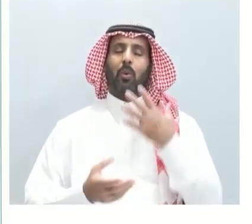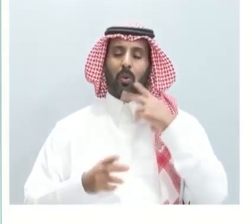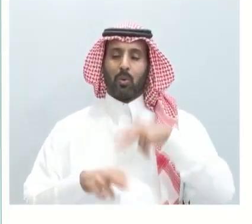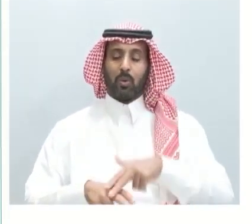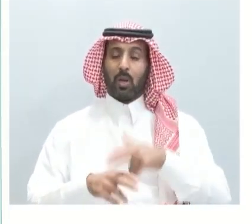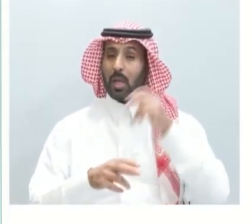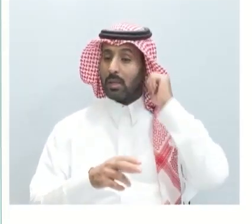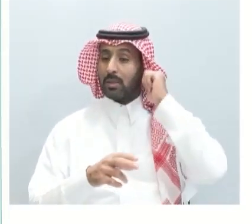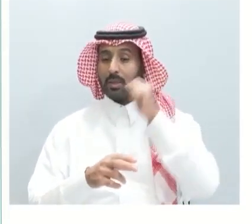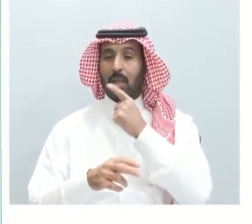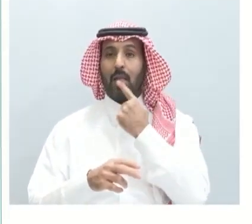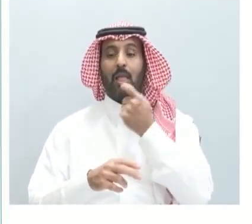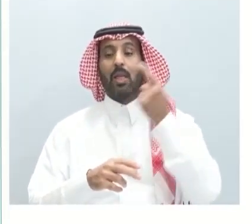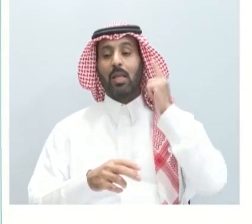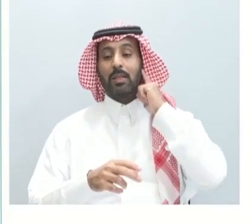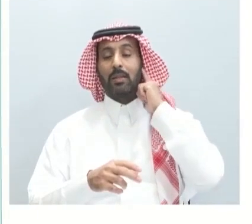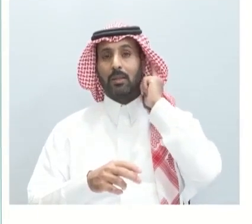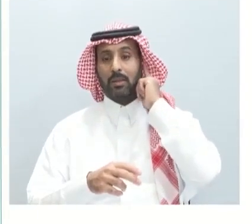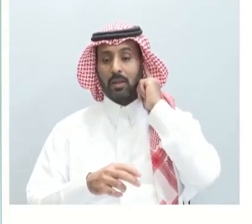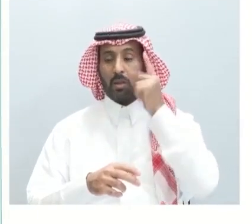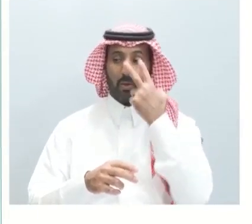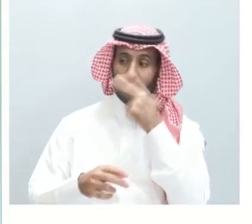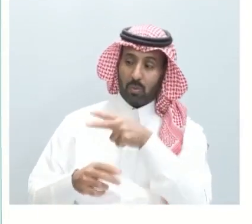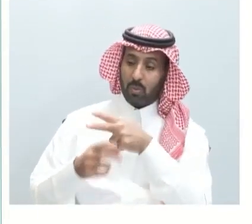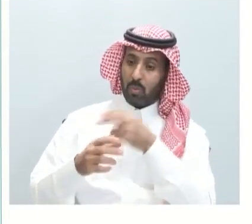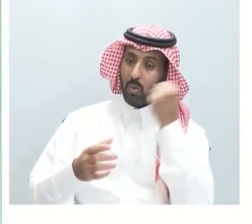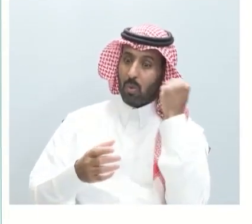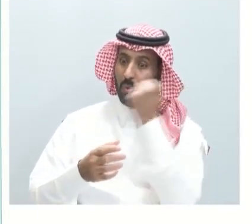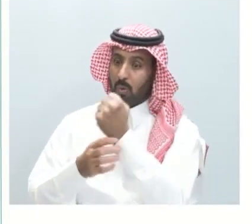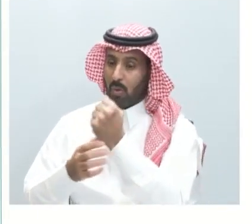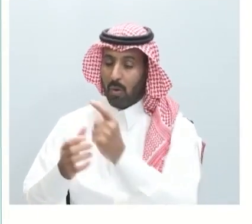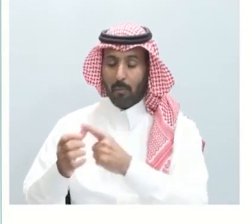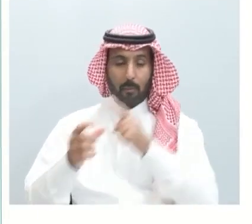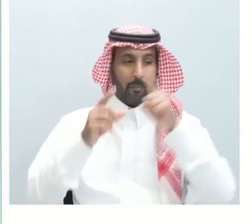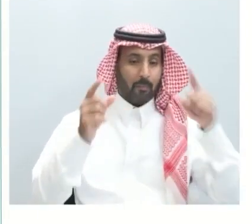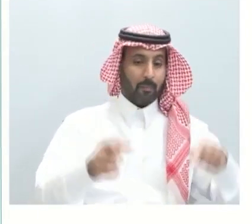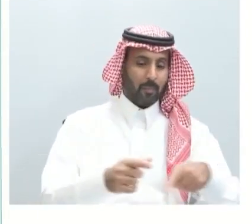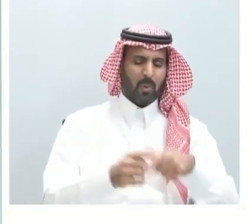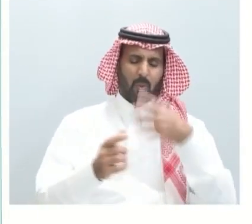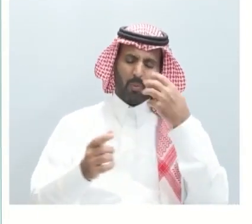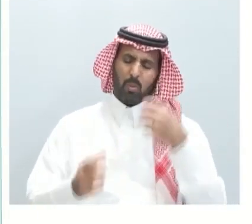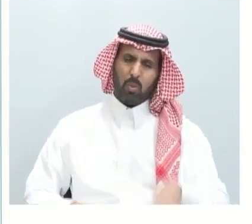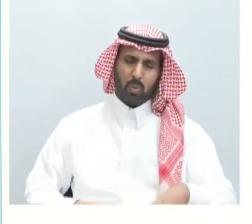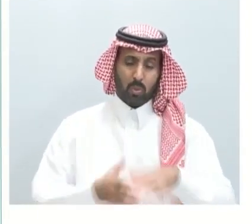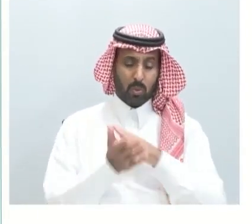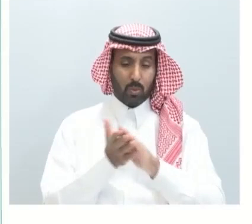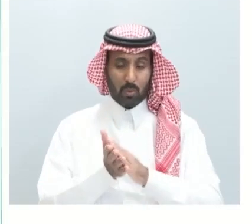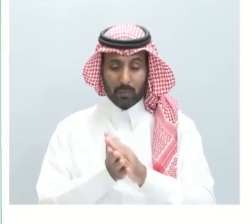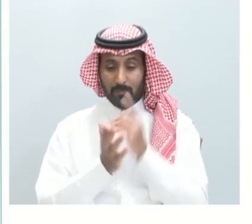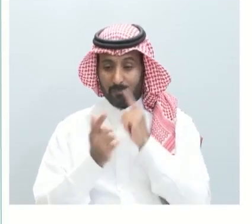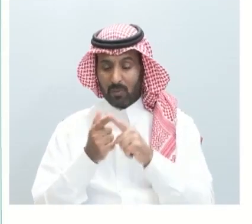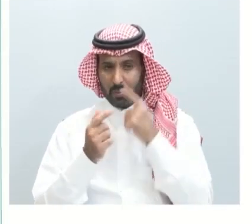touch your ear with your tongue, witness a crime. This is box A. Box B, boring, exciting,